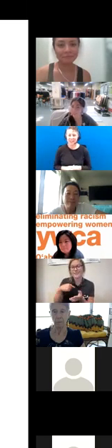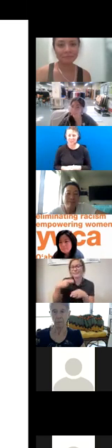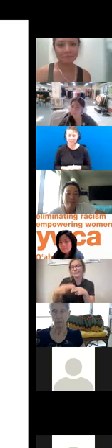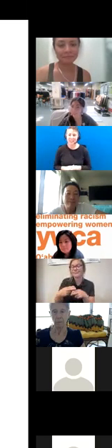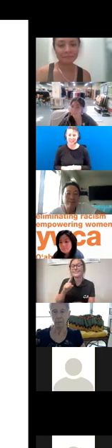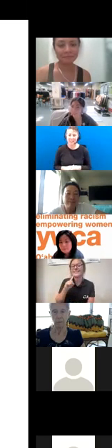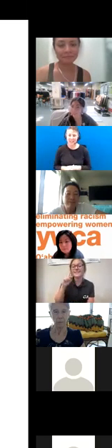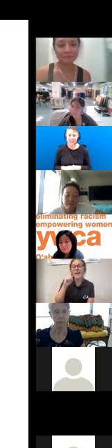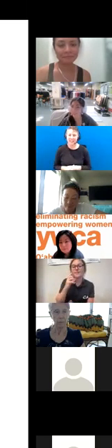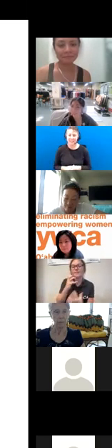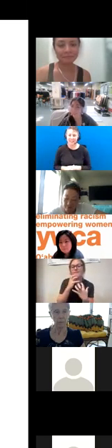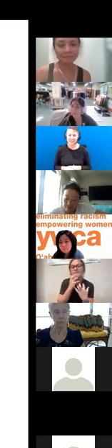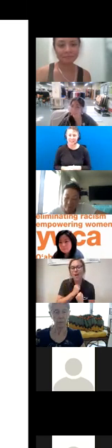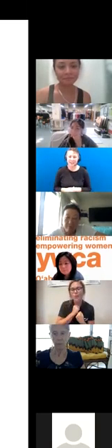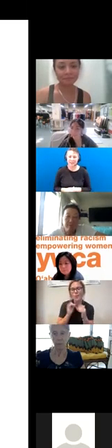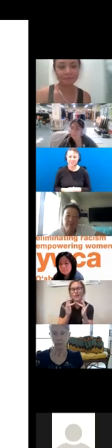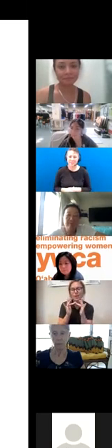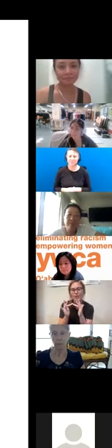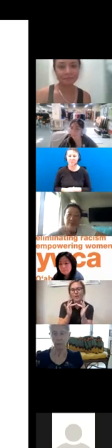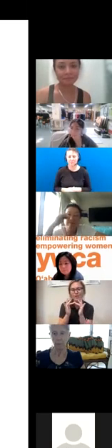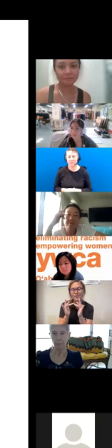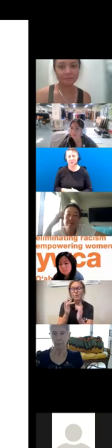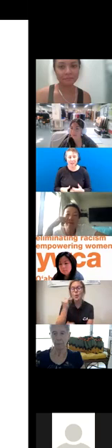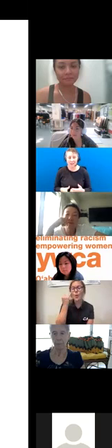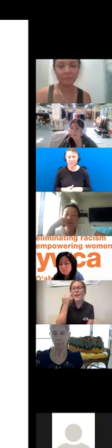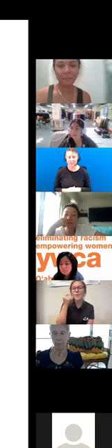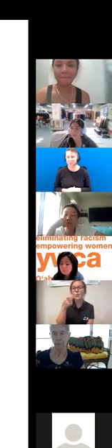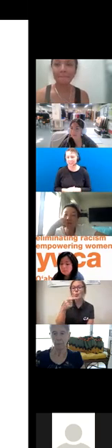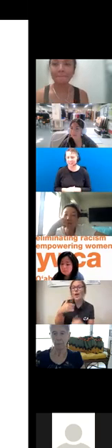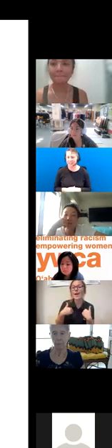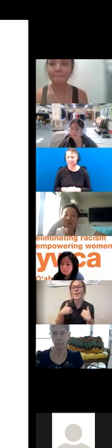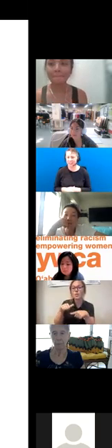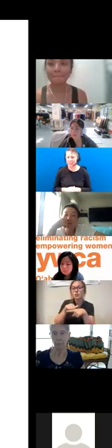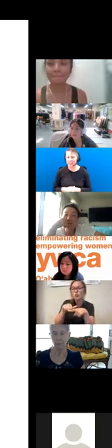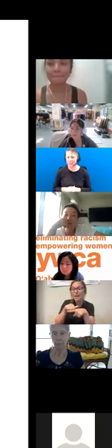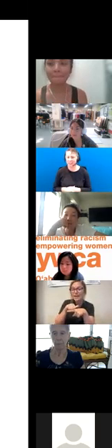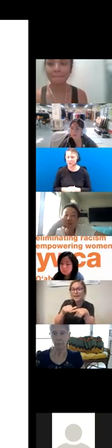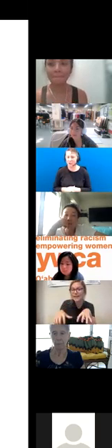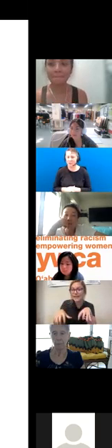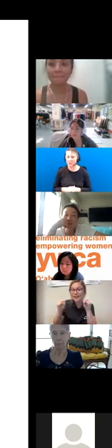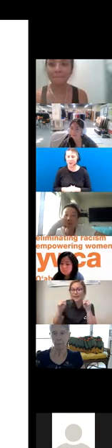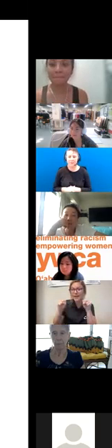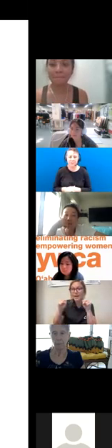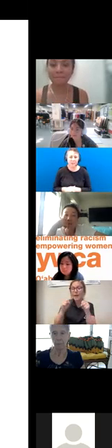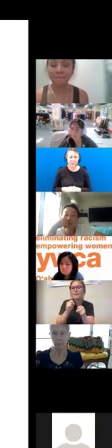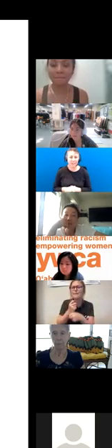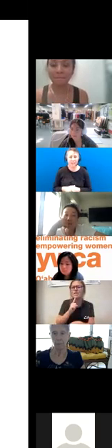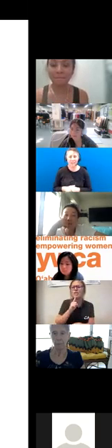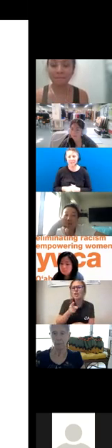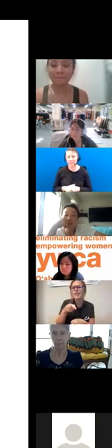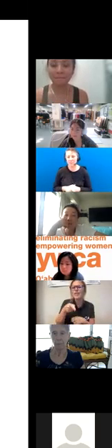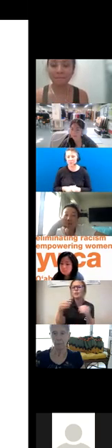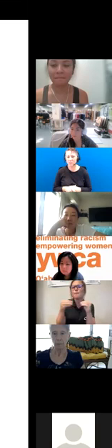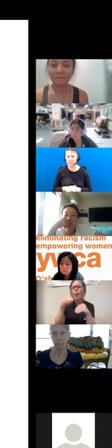So networking, again, is deaf people value networking, like I said earlier. So if you have a